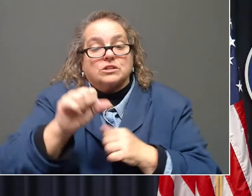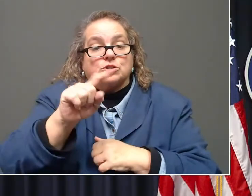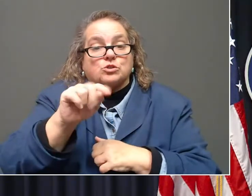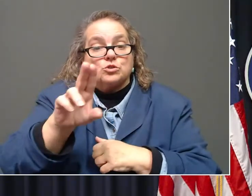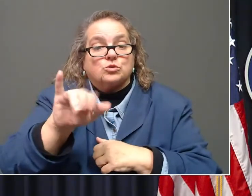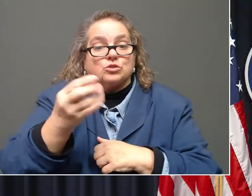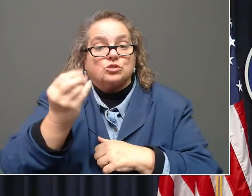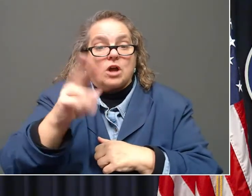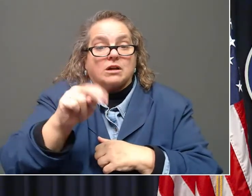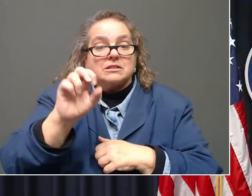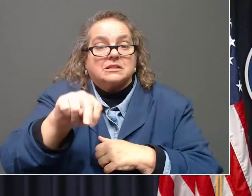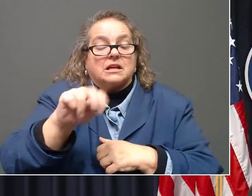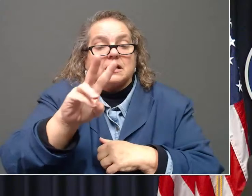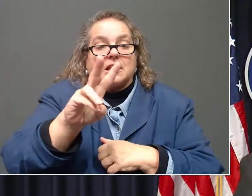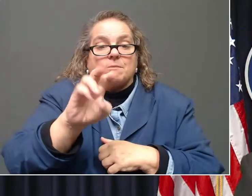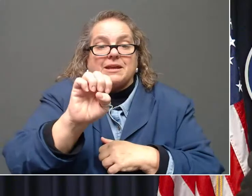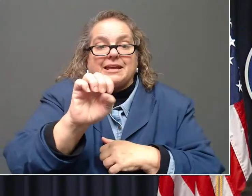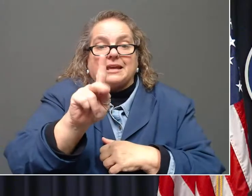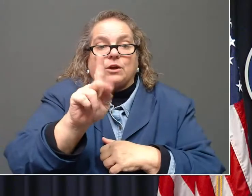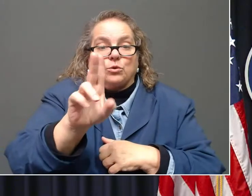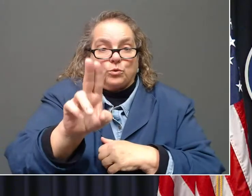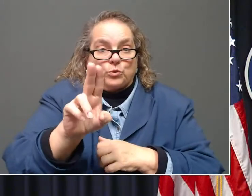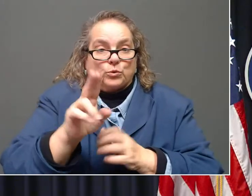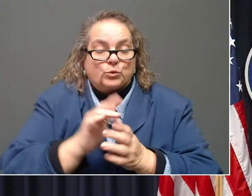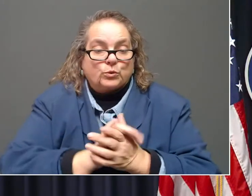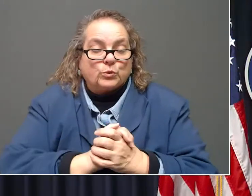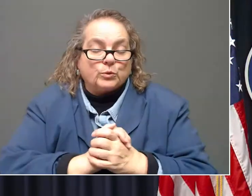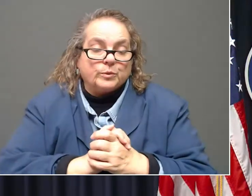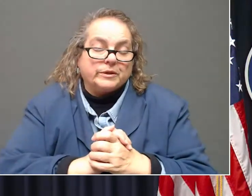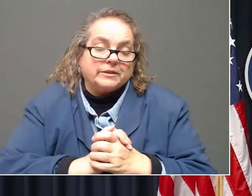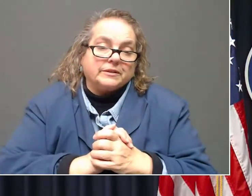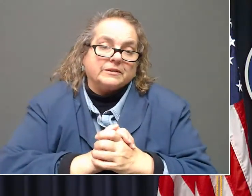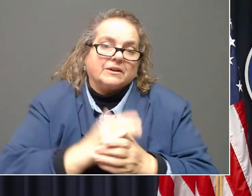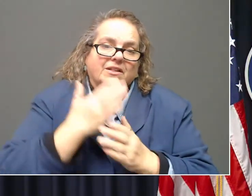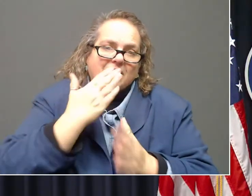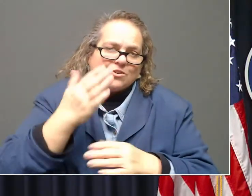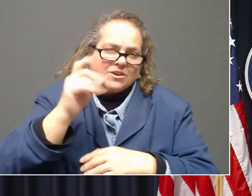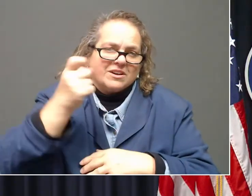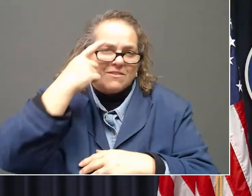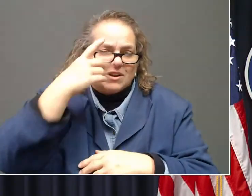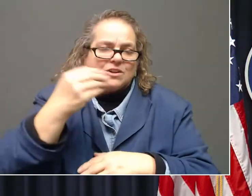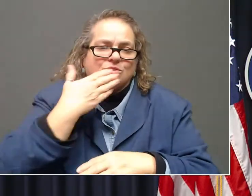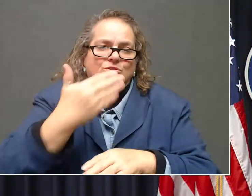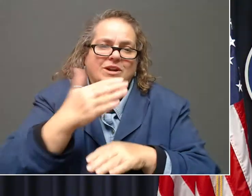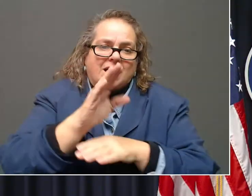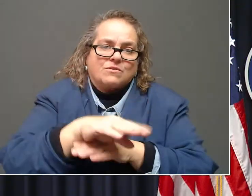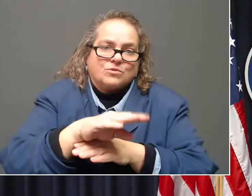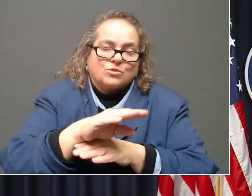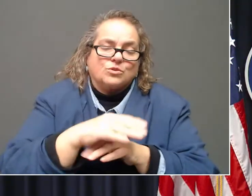of those fraudulent filings, just like I did this past weekend, you can email